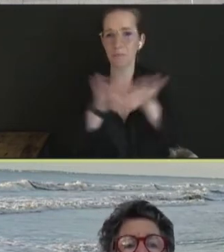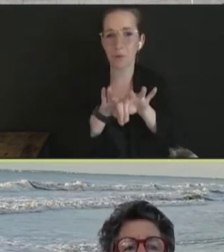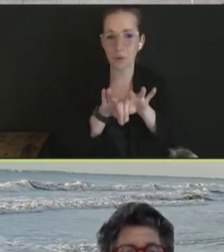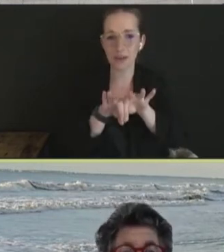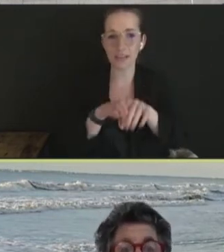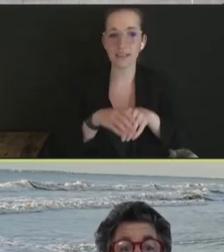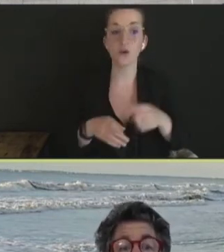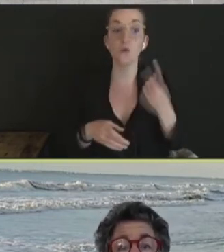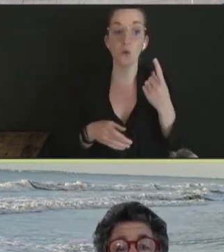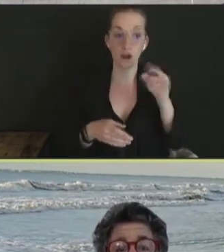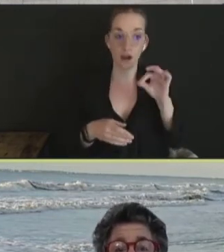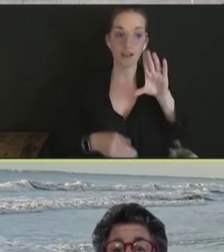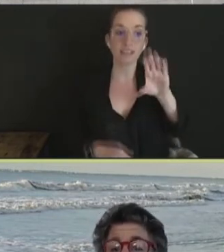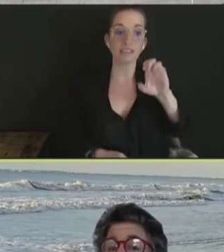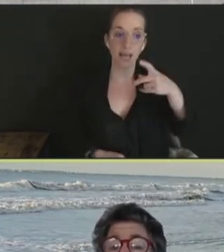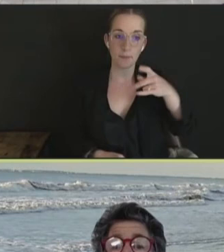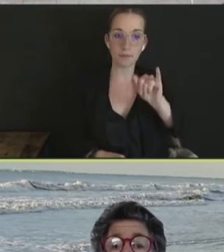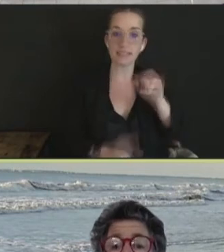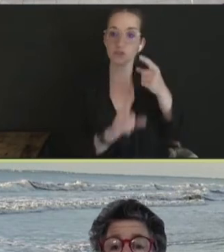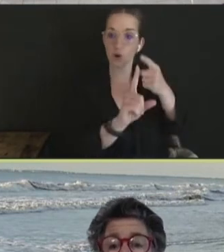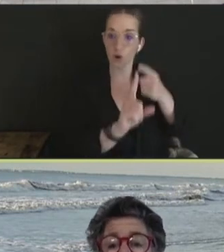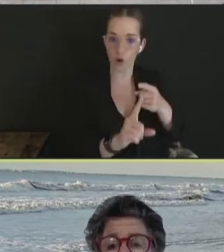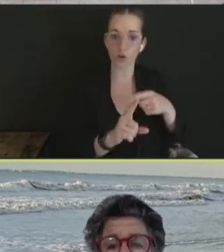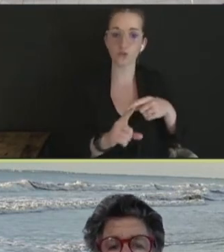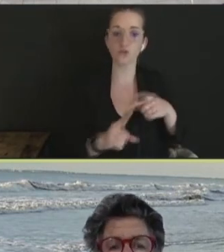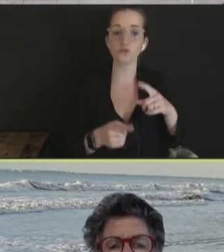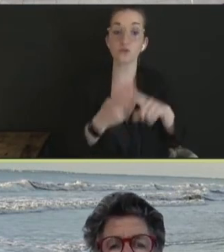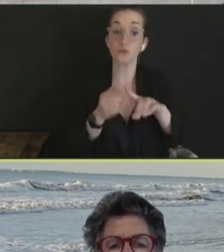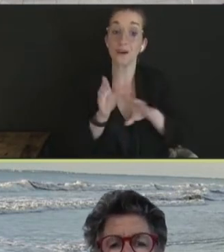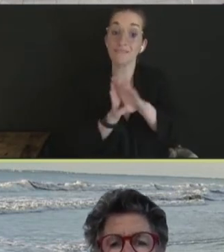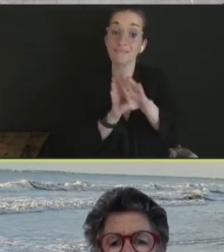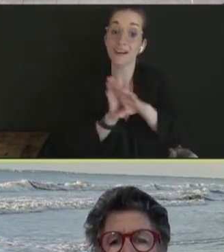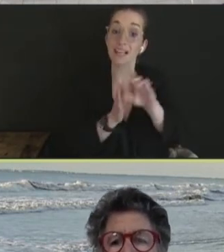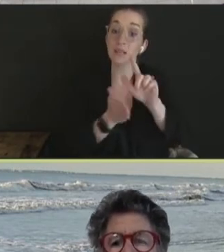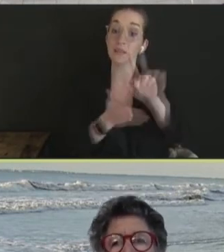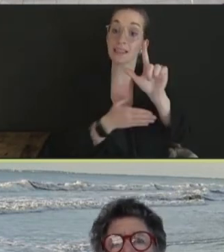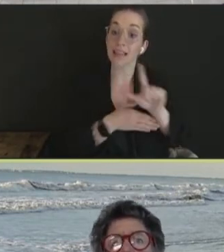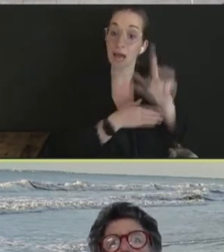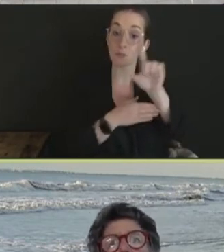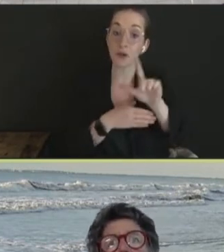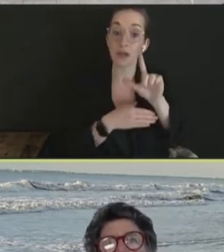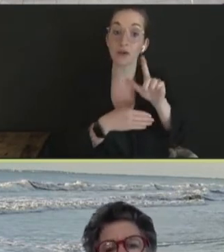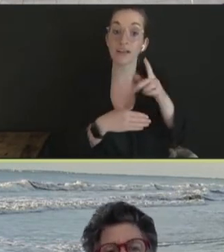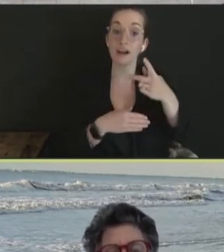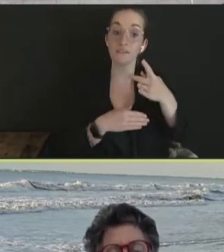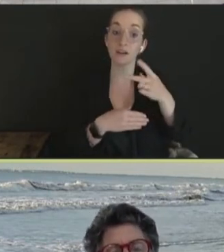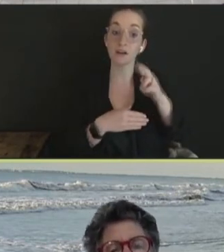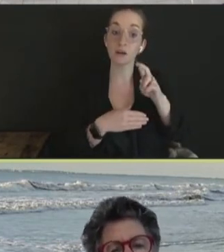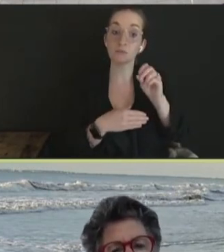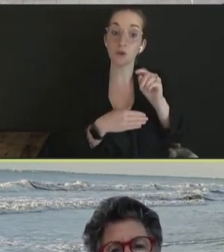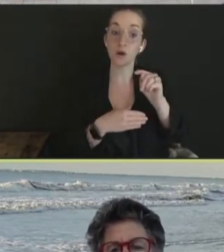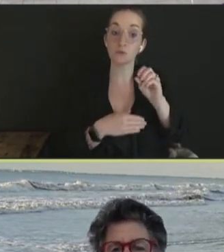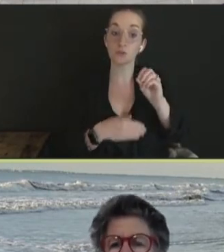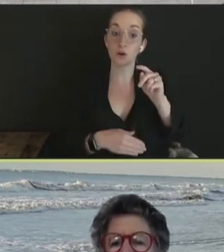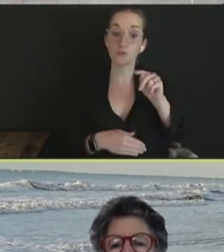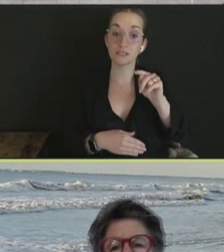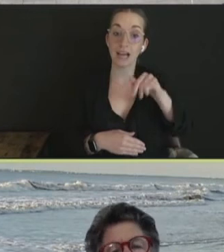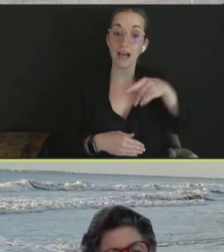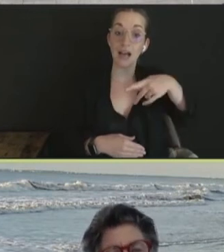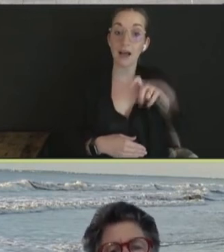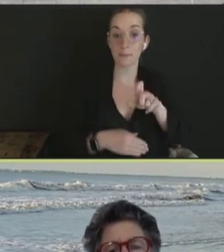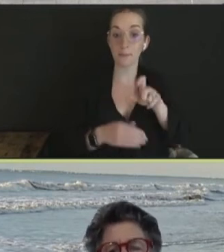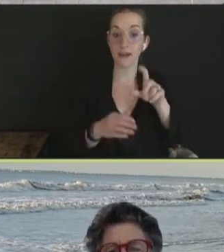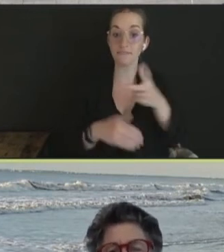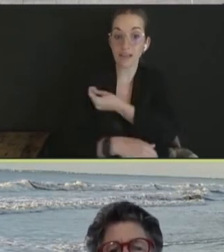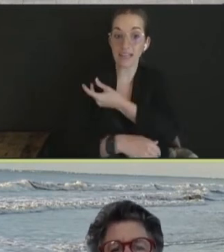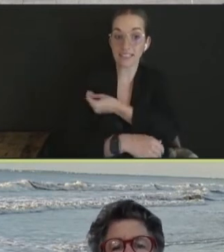with NIAC, is to develop a library of prototype vaccines against viral families that we basically can pull off the shelf like